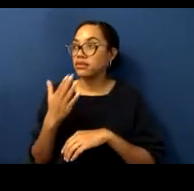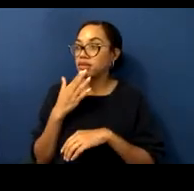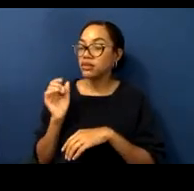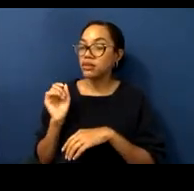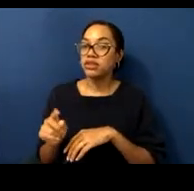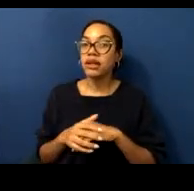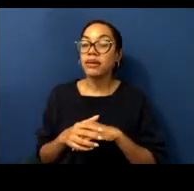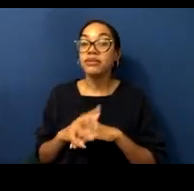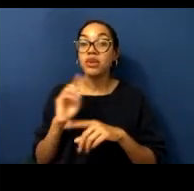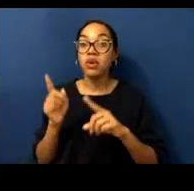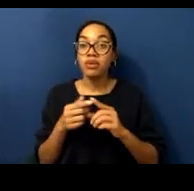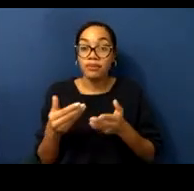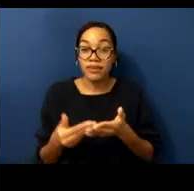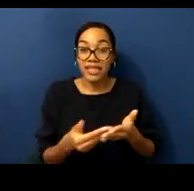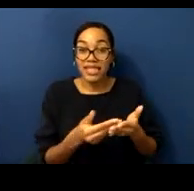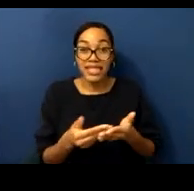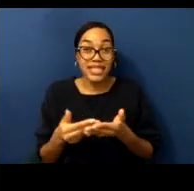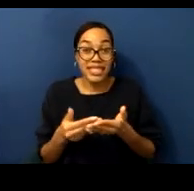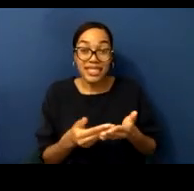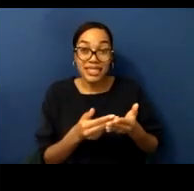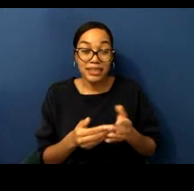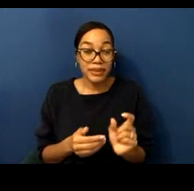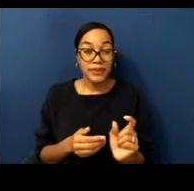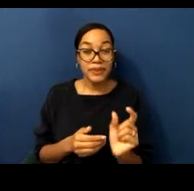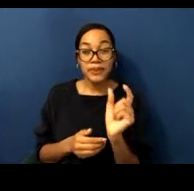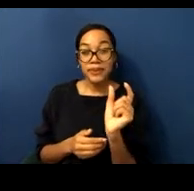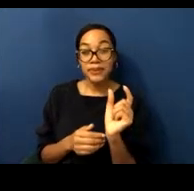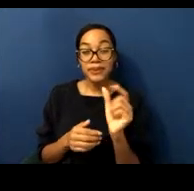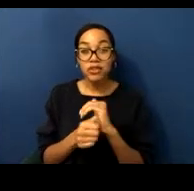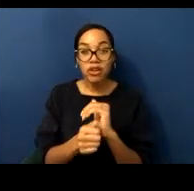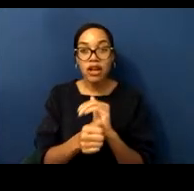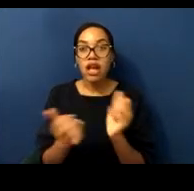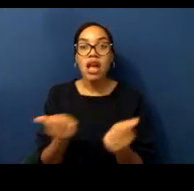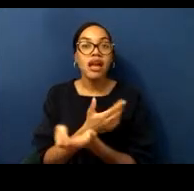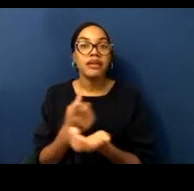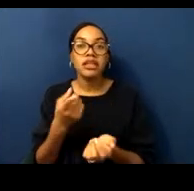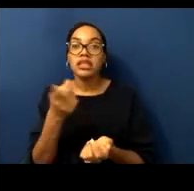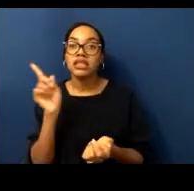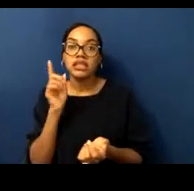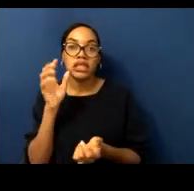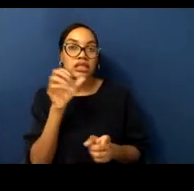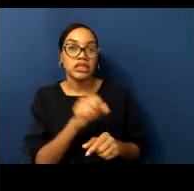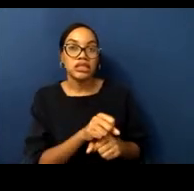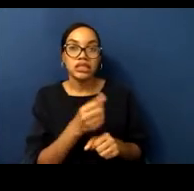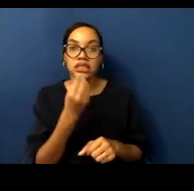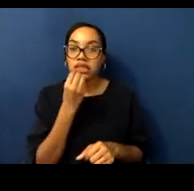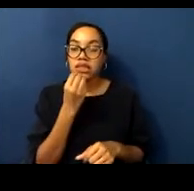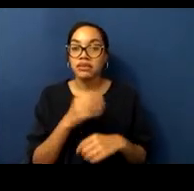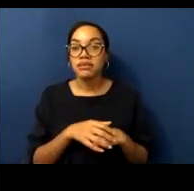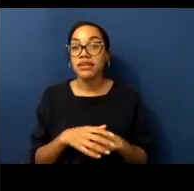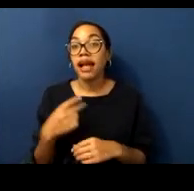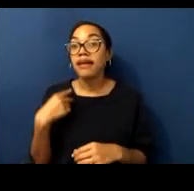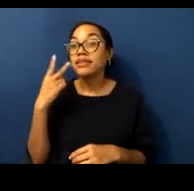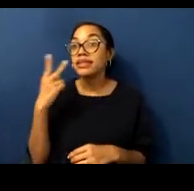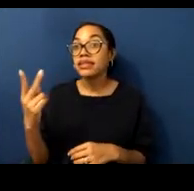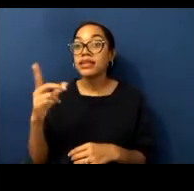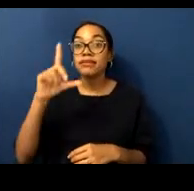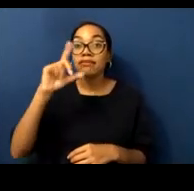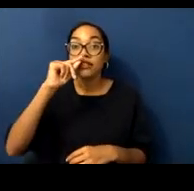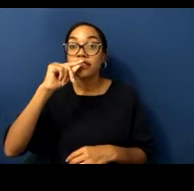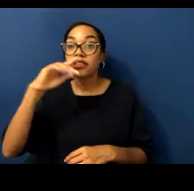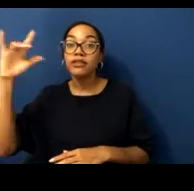they're small, when they're baby hatchling turtles, pretty much everything can eat the turtles. So I've seen seabirds swoop